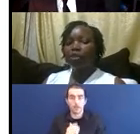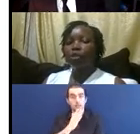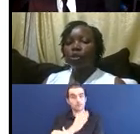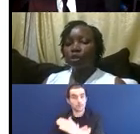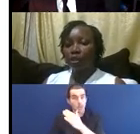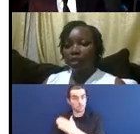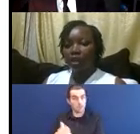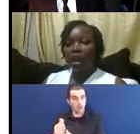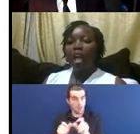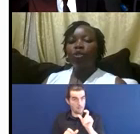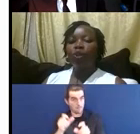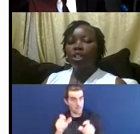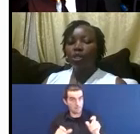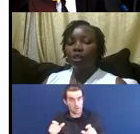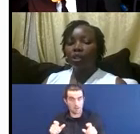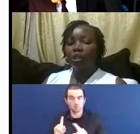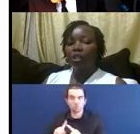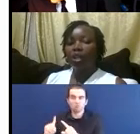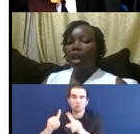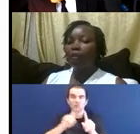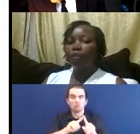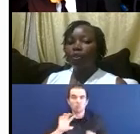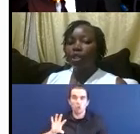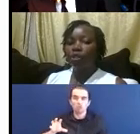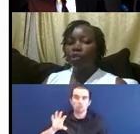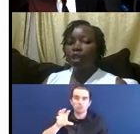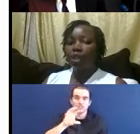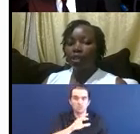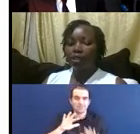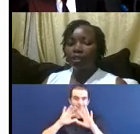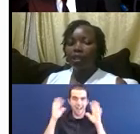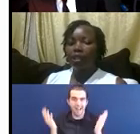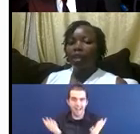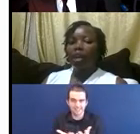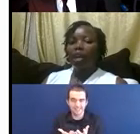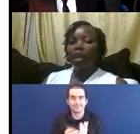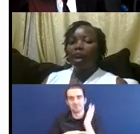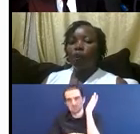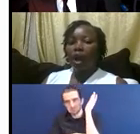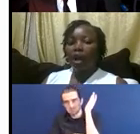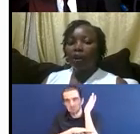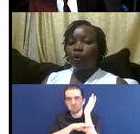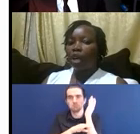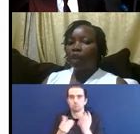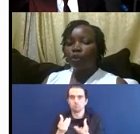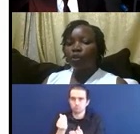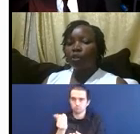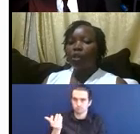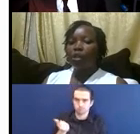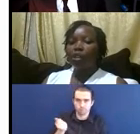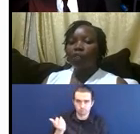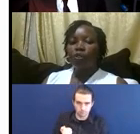of exclusion, isolation, lack of education training, work or